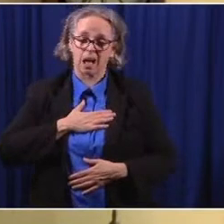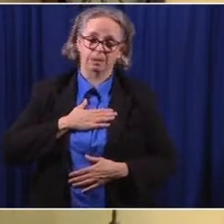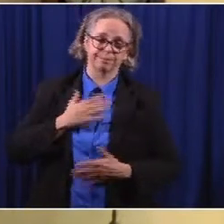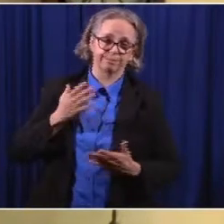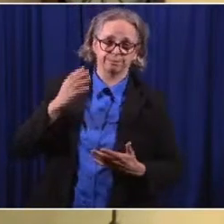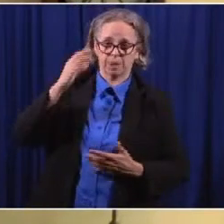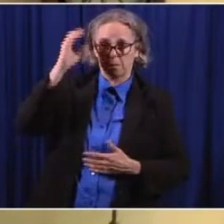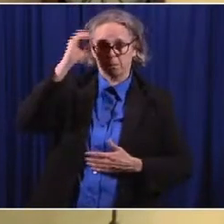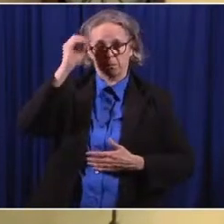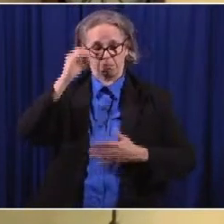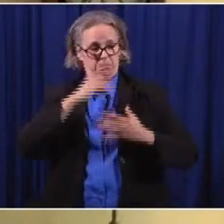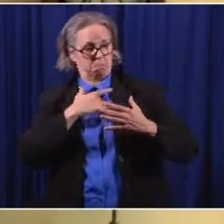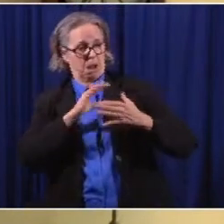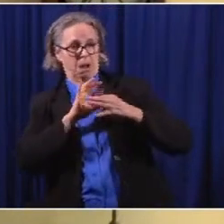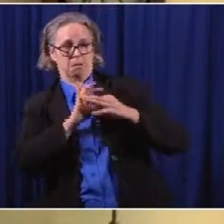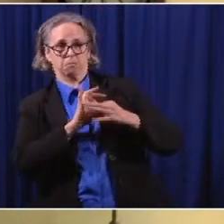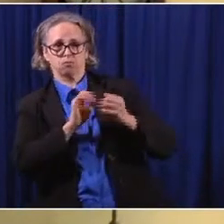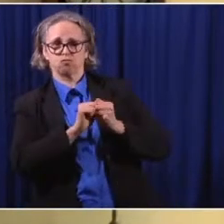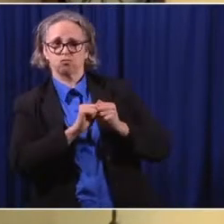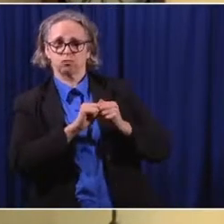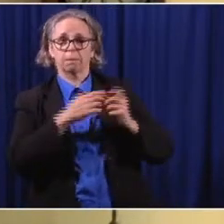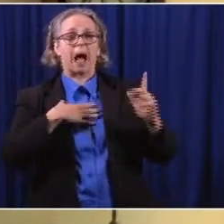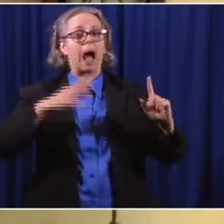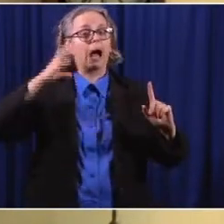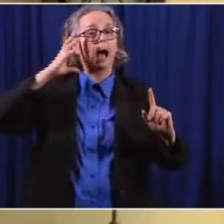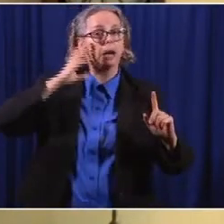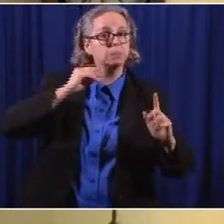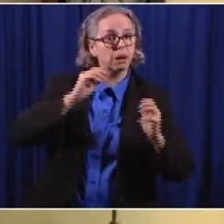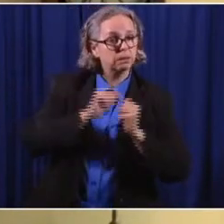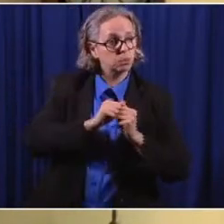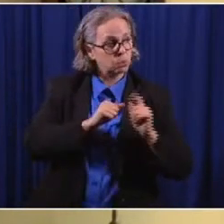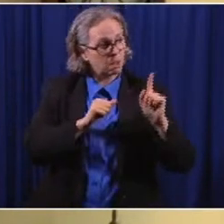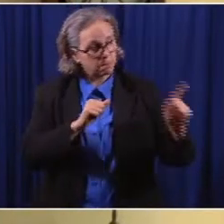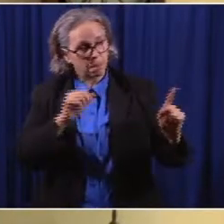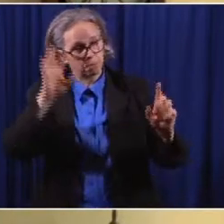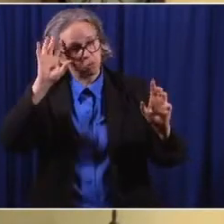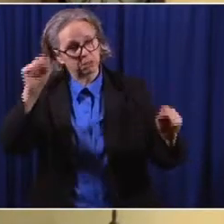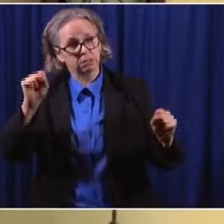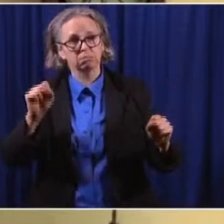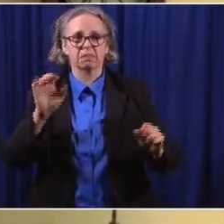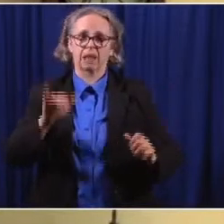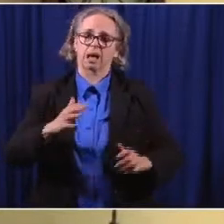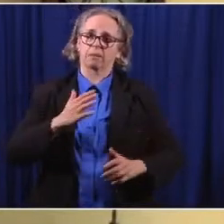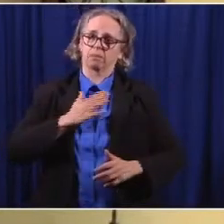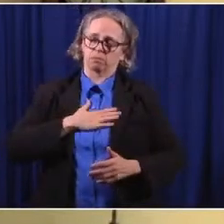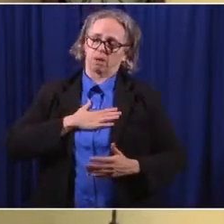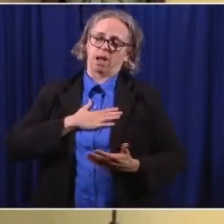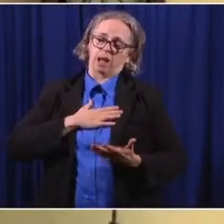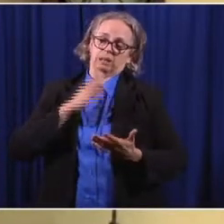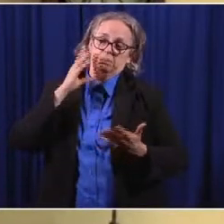relationship or my personal experience, that I have had.